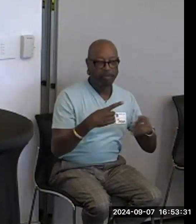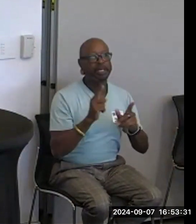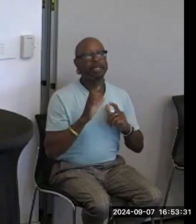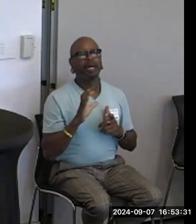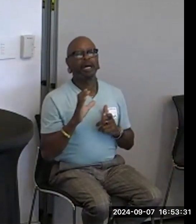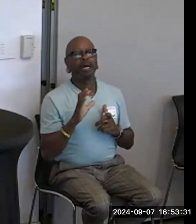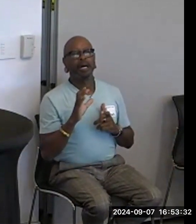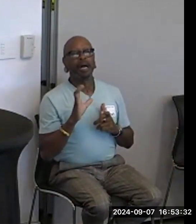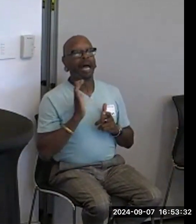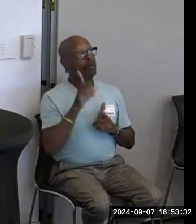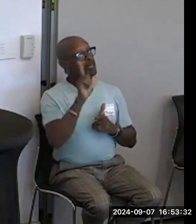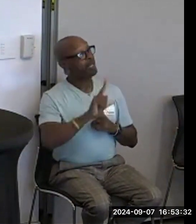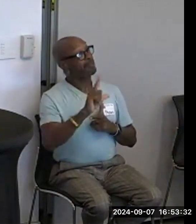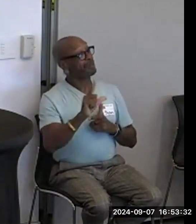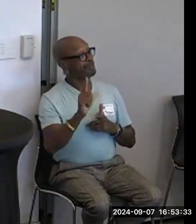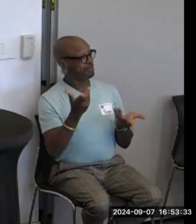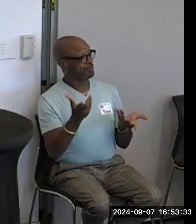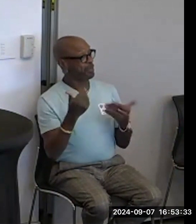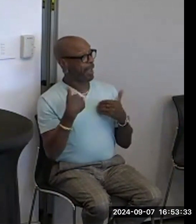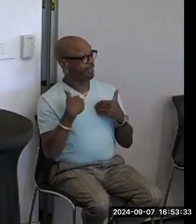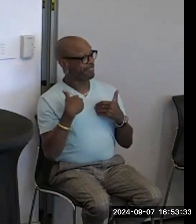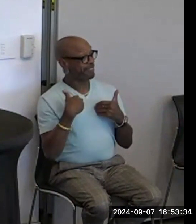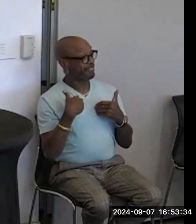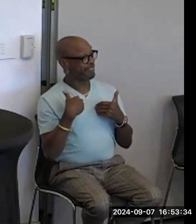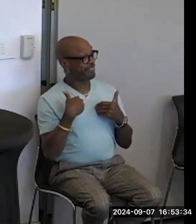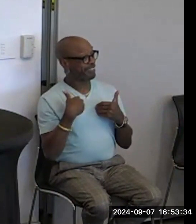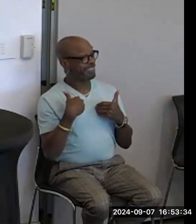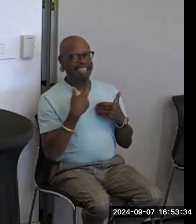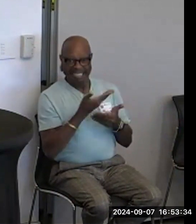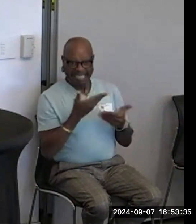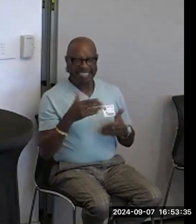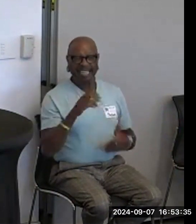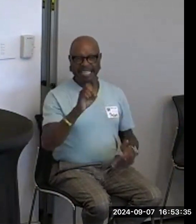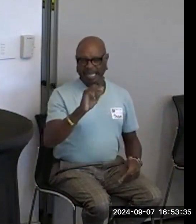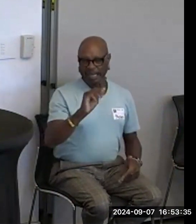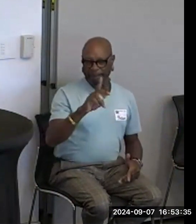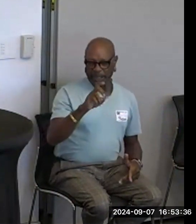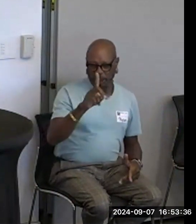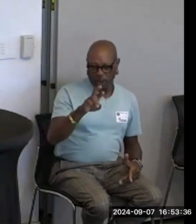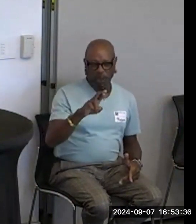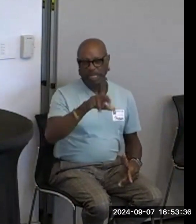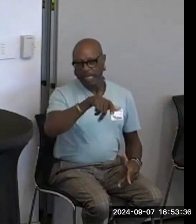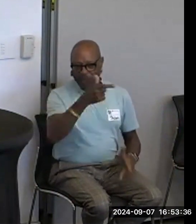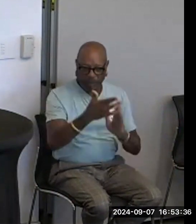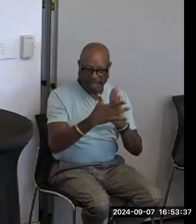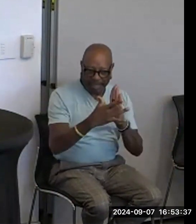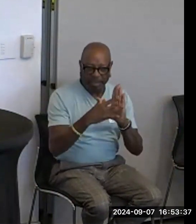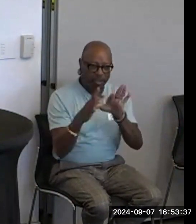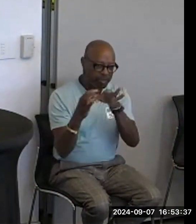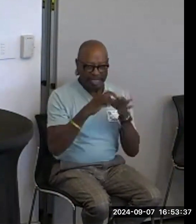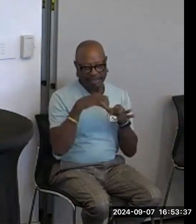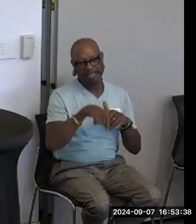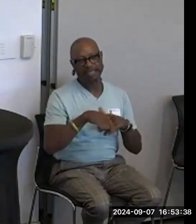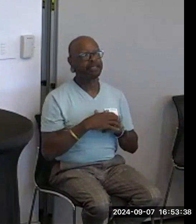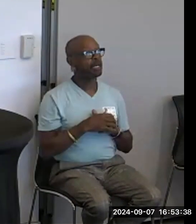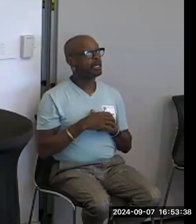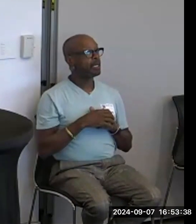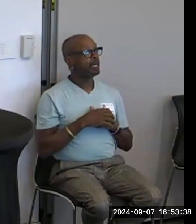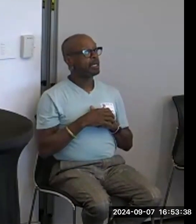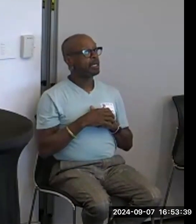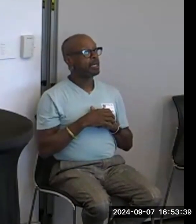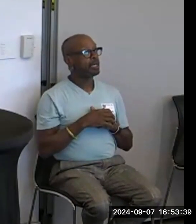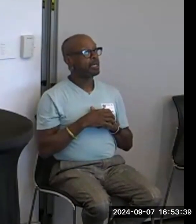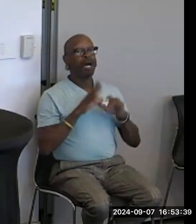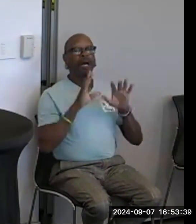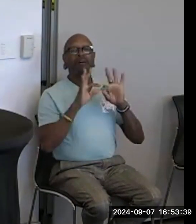our libraries to have stuff like embossers and make tactile graphics, and kids should come, like